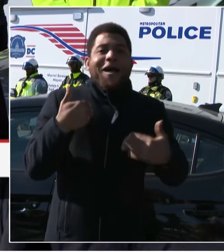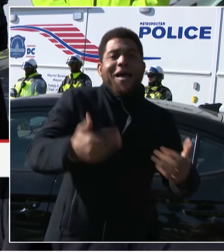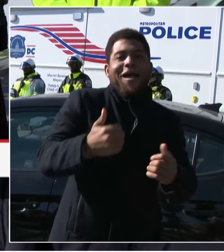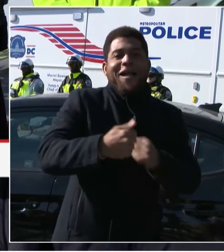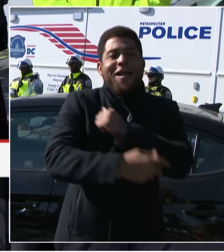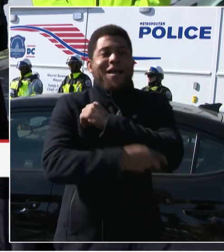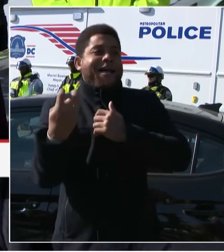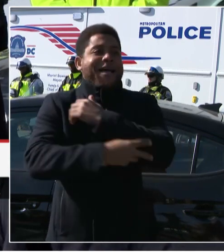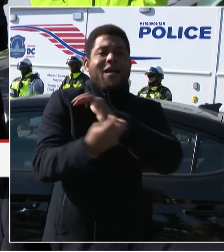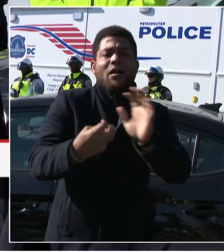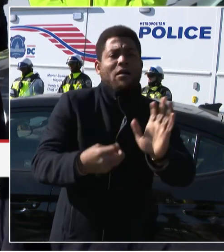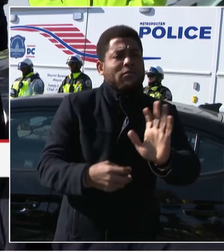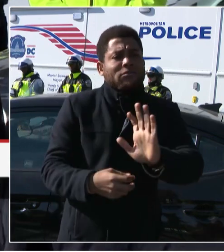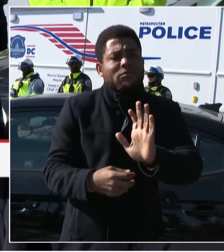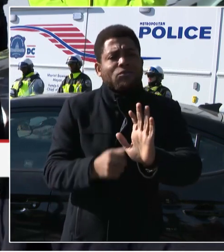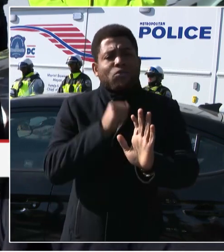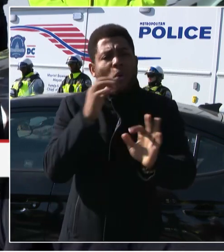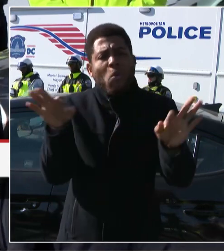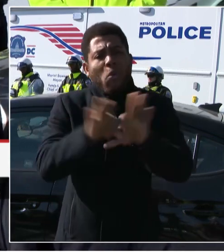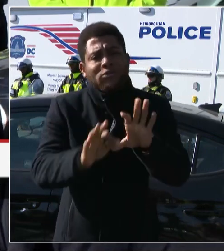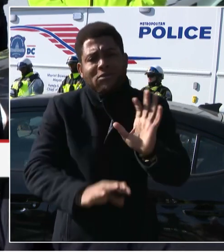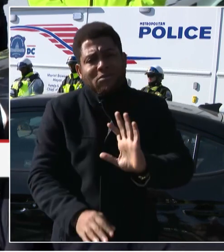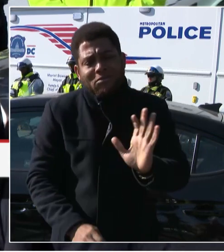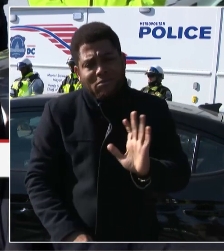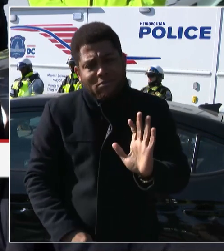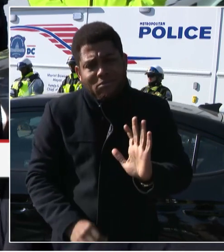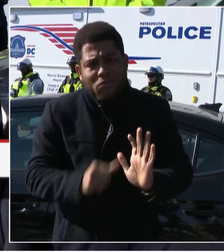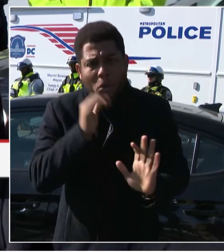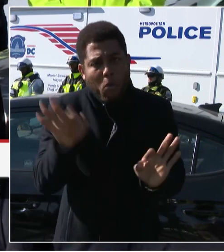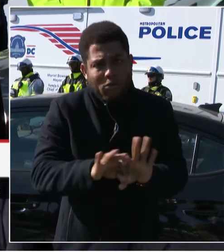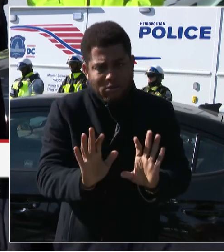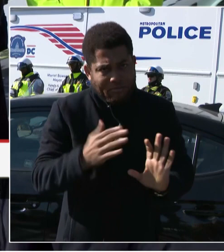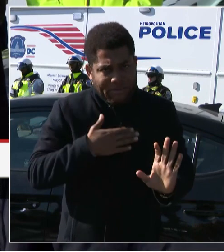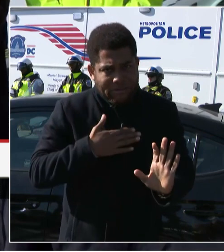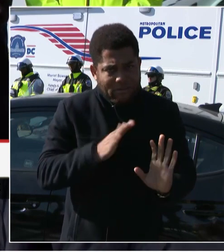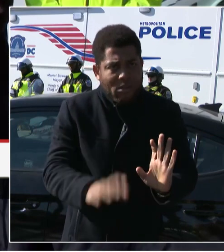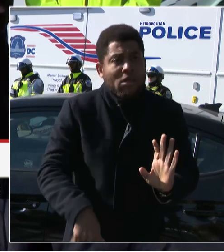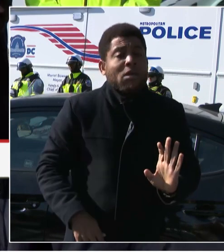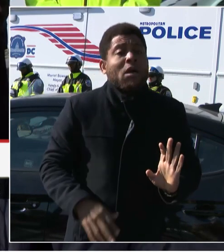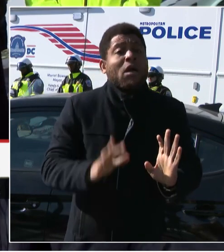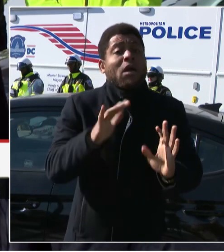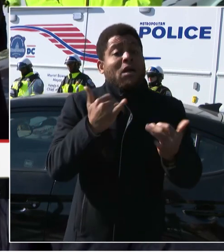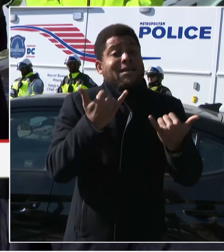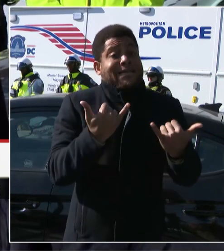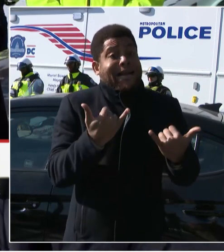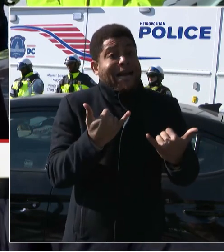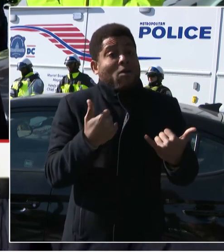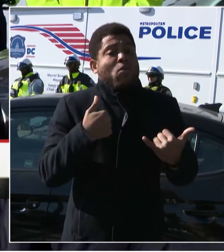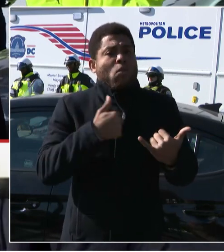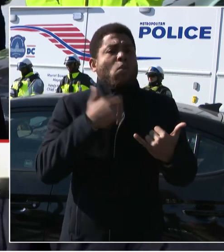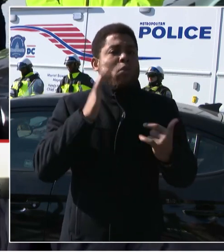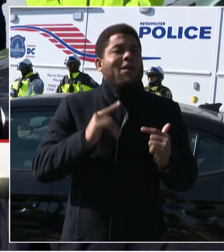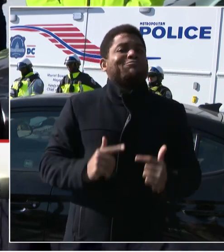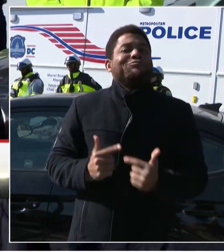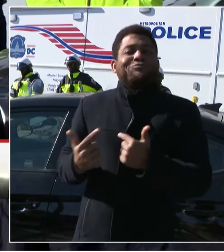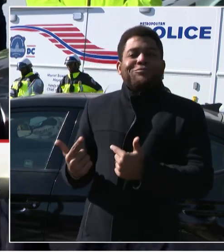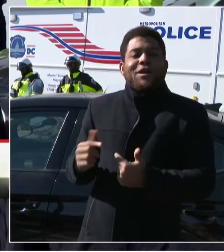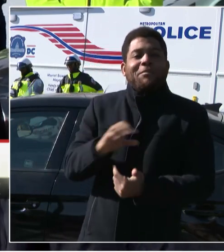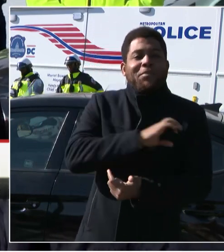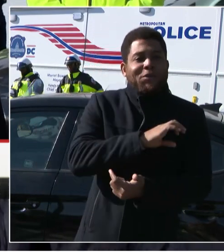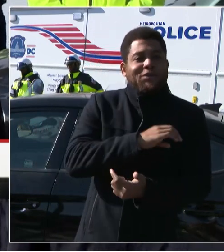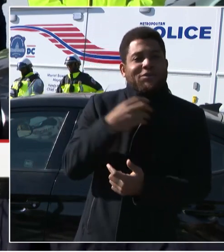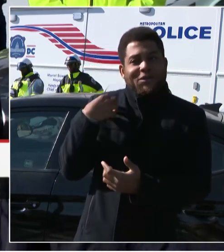won't be worth your while. And with that, I want to ask the chief to talk a little bit more about